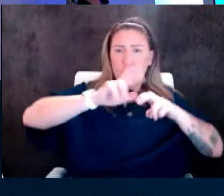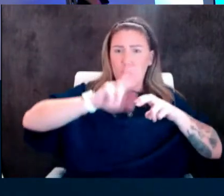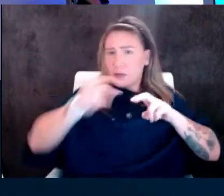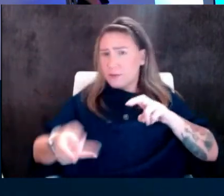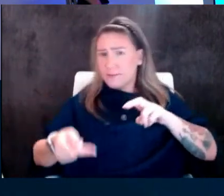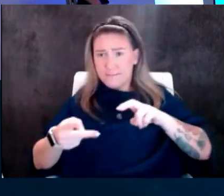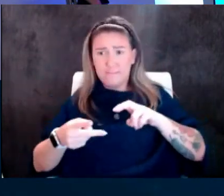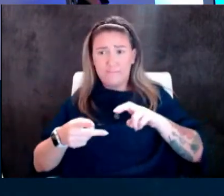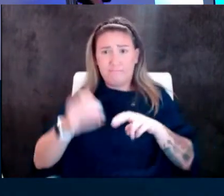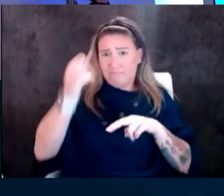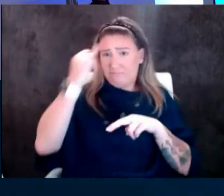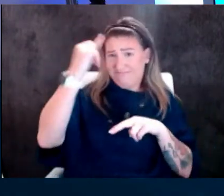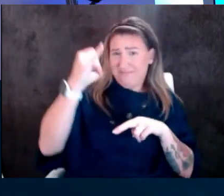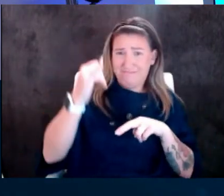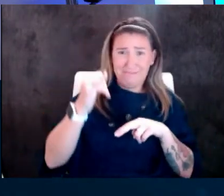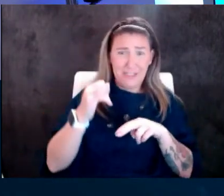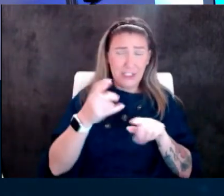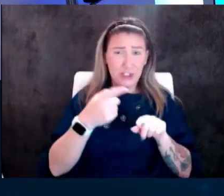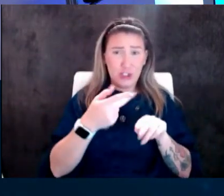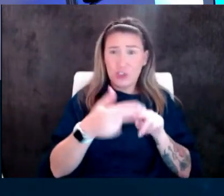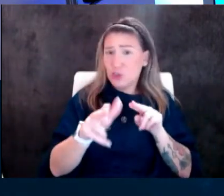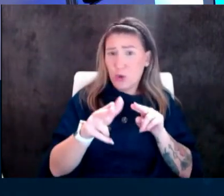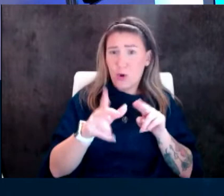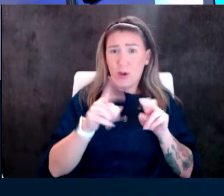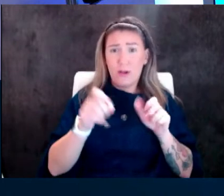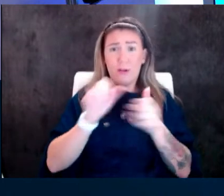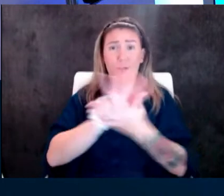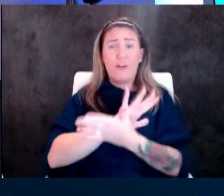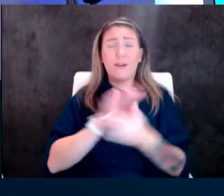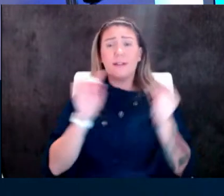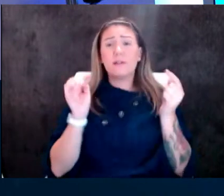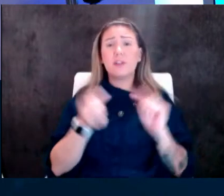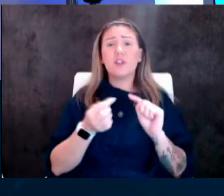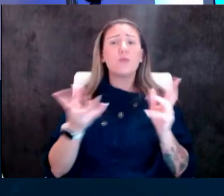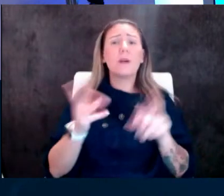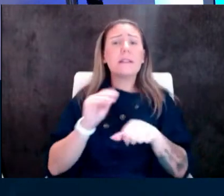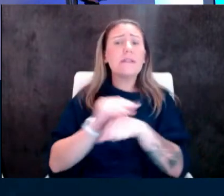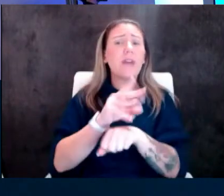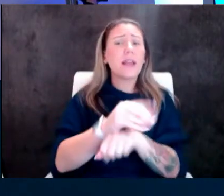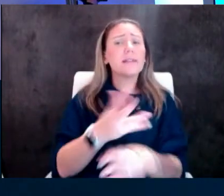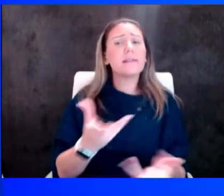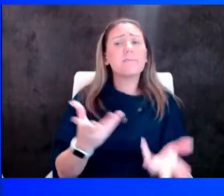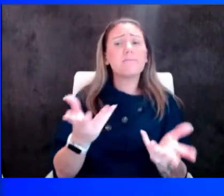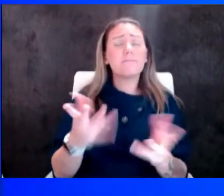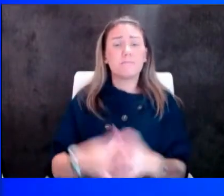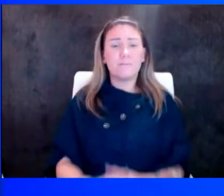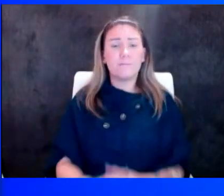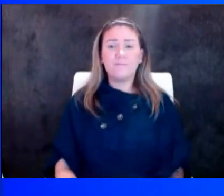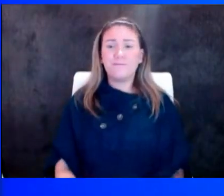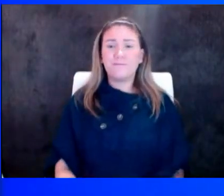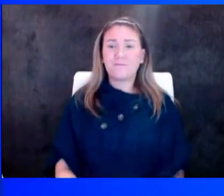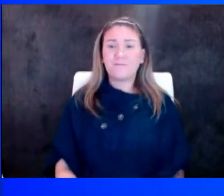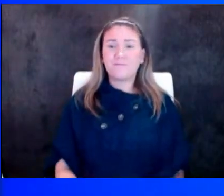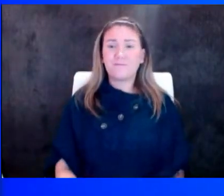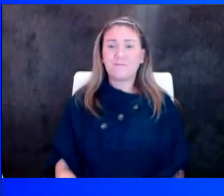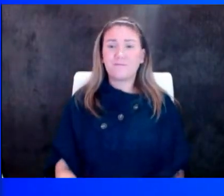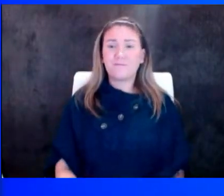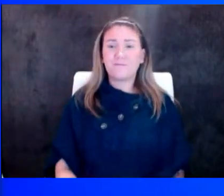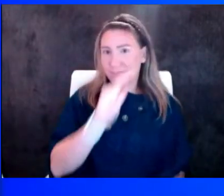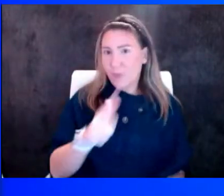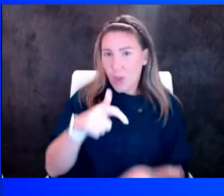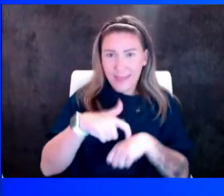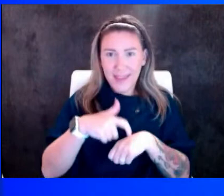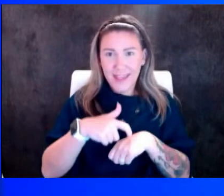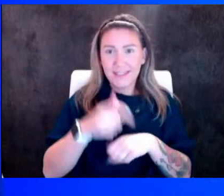falling a short amount of time could cause an injury. So what advice do you have? Yeah, I think we see this all the time. It comes into